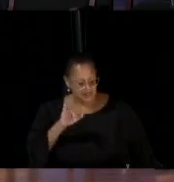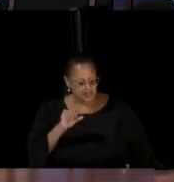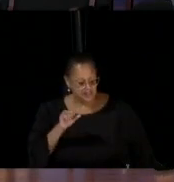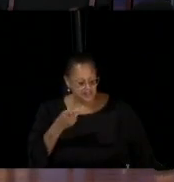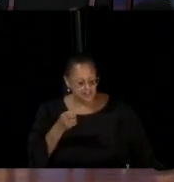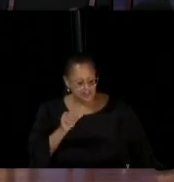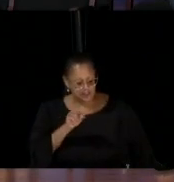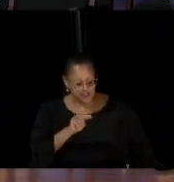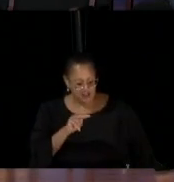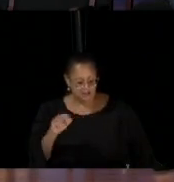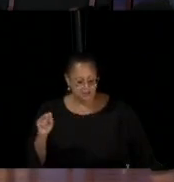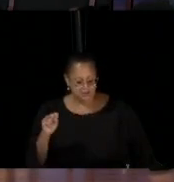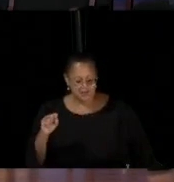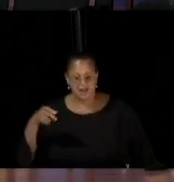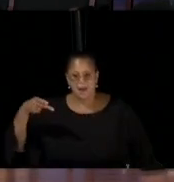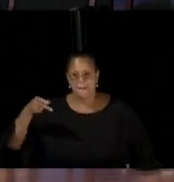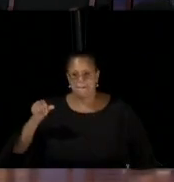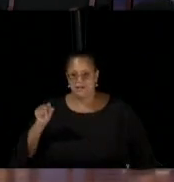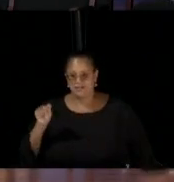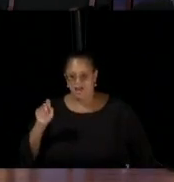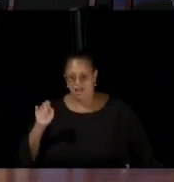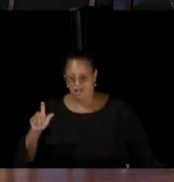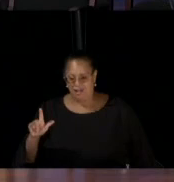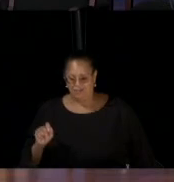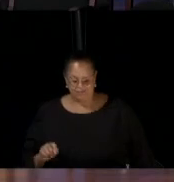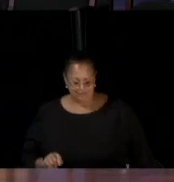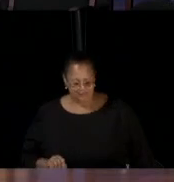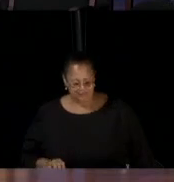Ishan Sunil Patel.